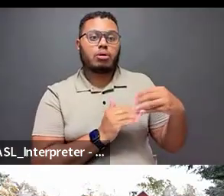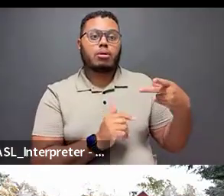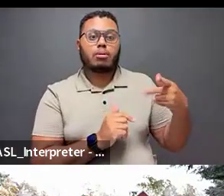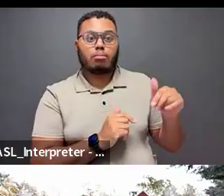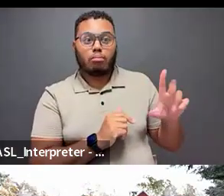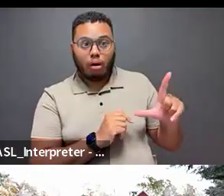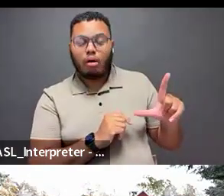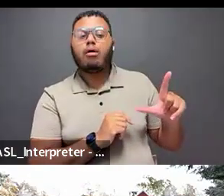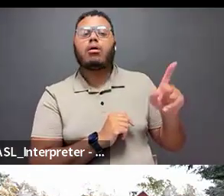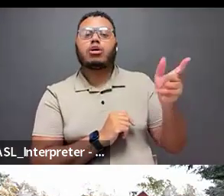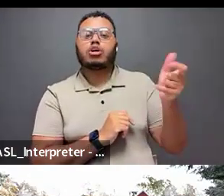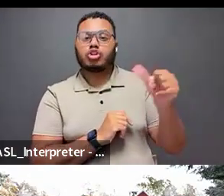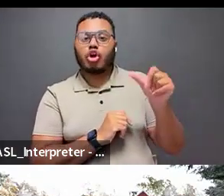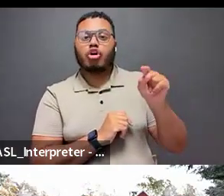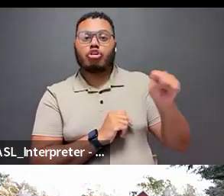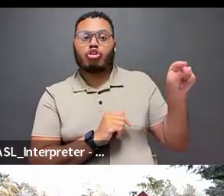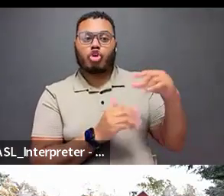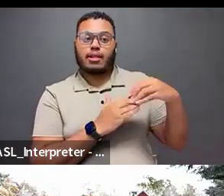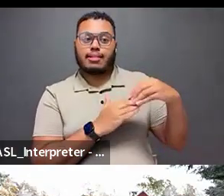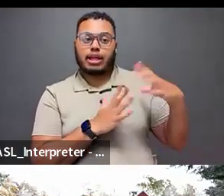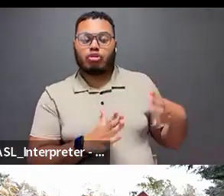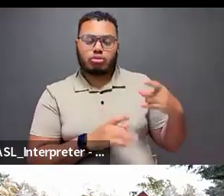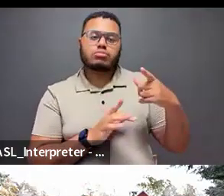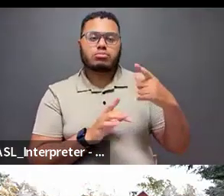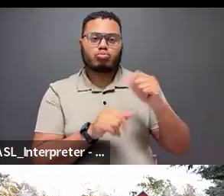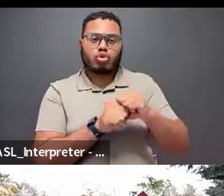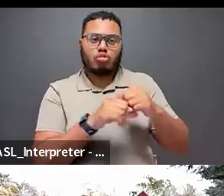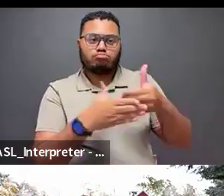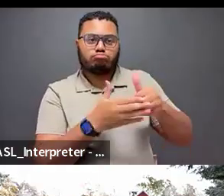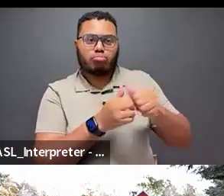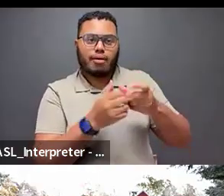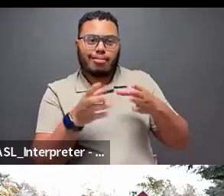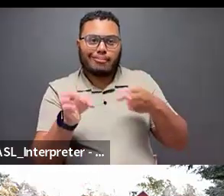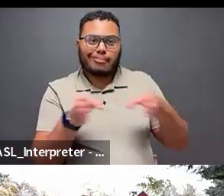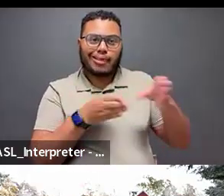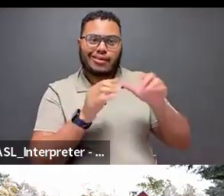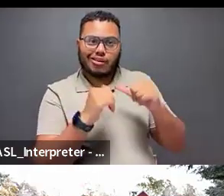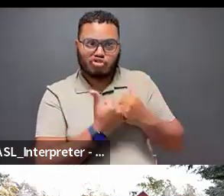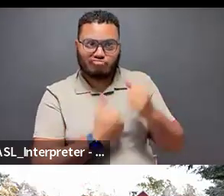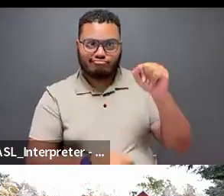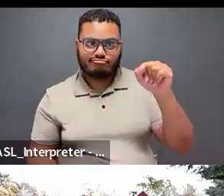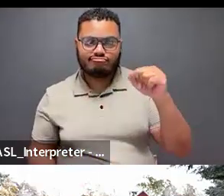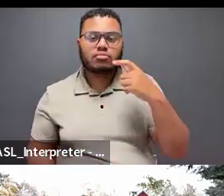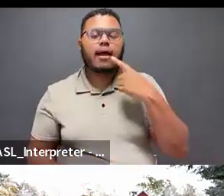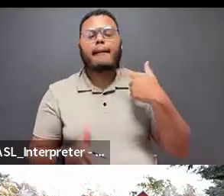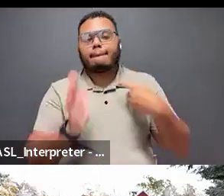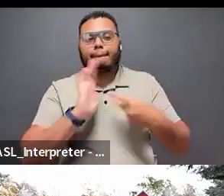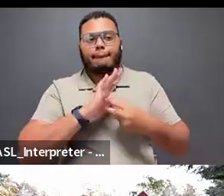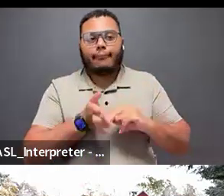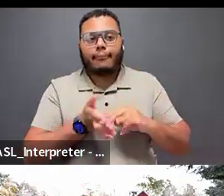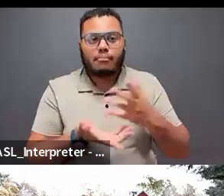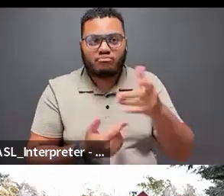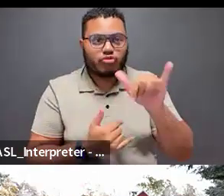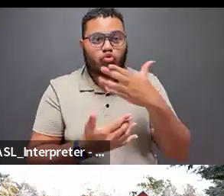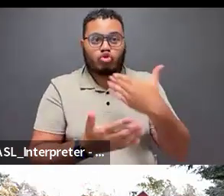the other leaders, are working closely with a lot of the planning agencies as well. But yeah, I mean, that's